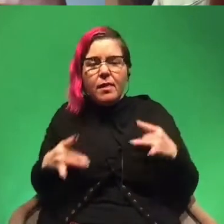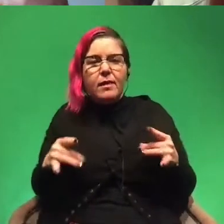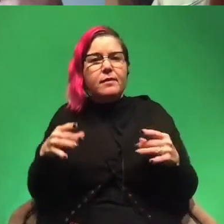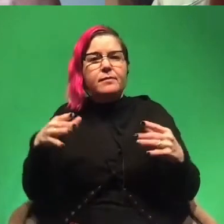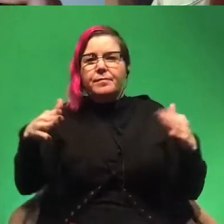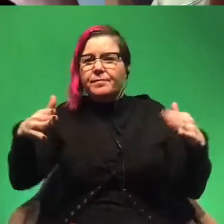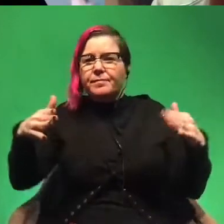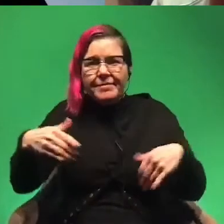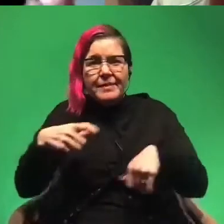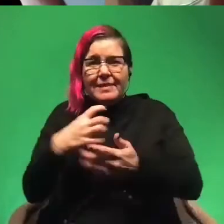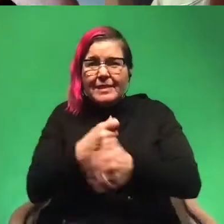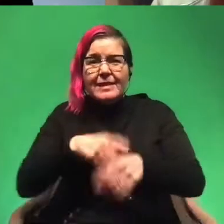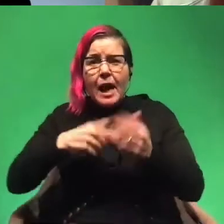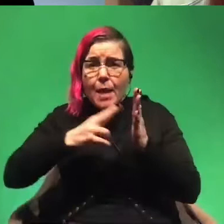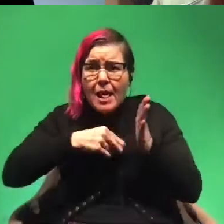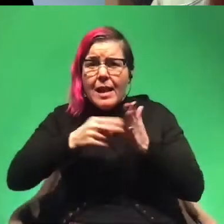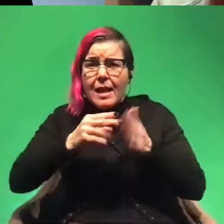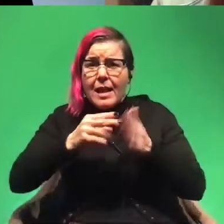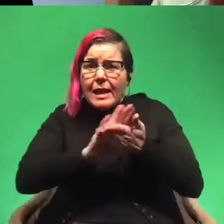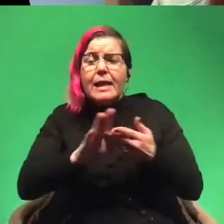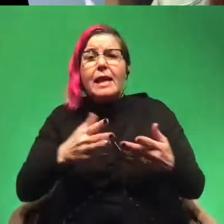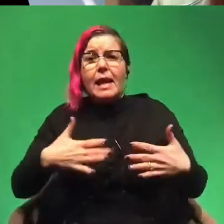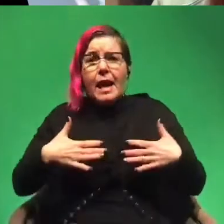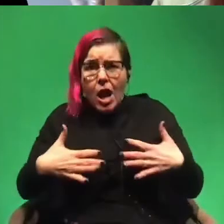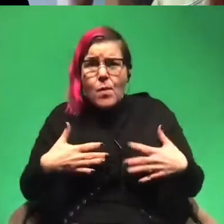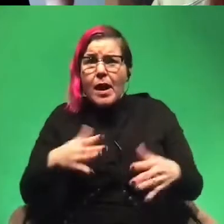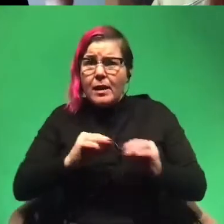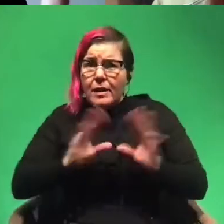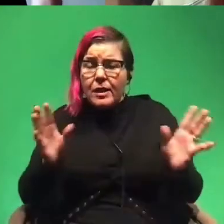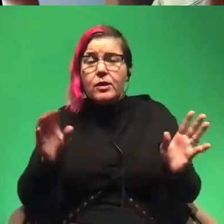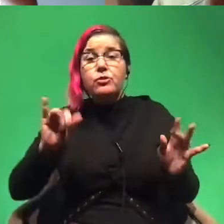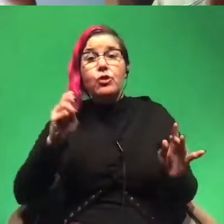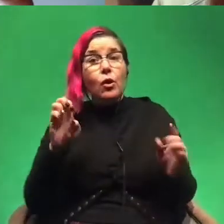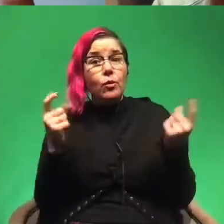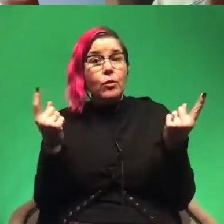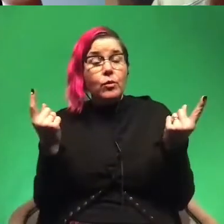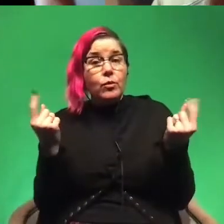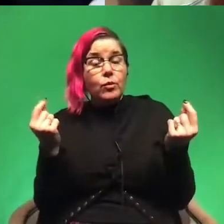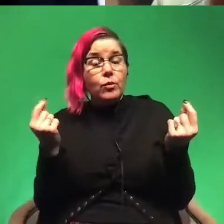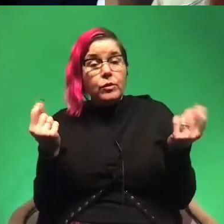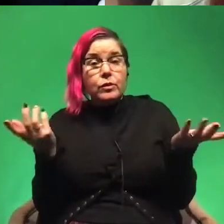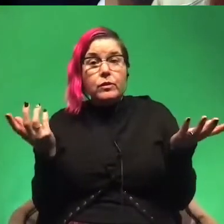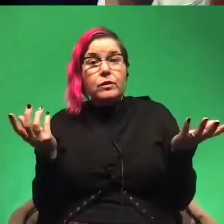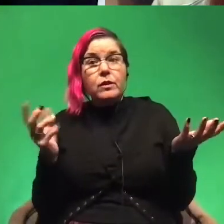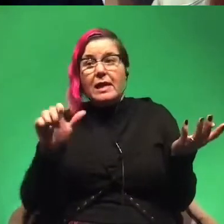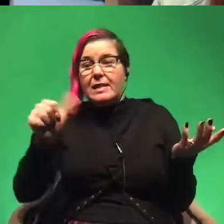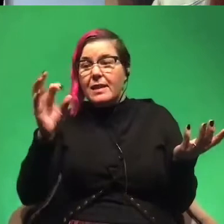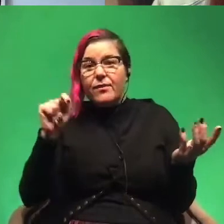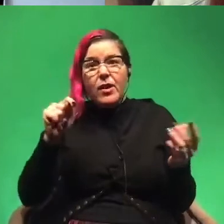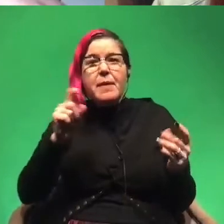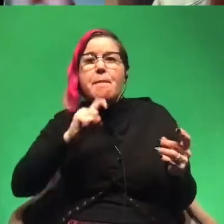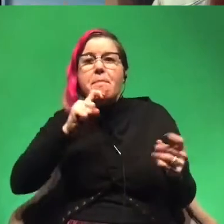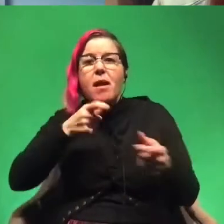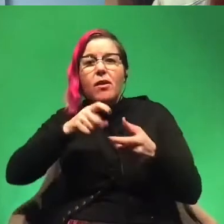really had time to lick it clean to make sure its airway is clean. And Joe Exotic is taking like a 10-foot metal rod